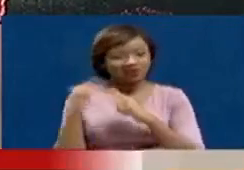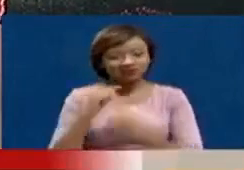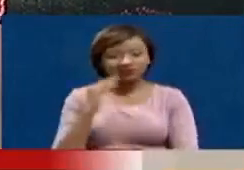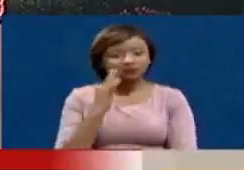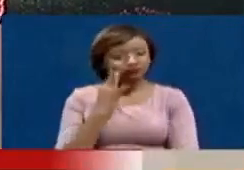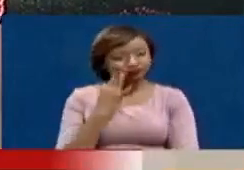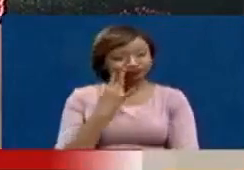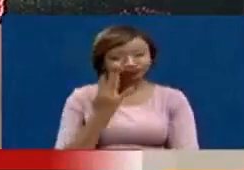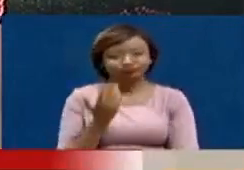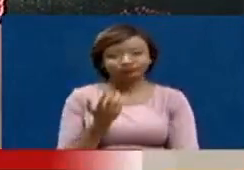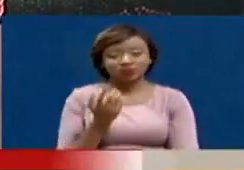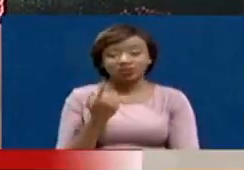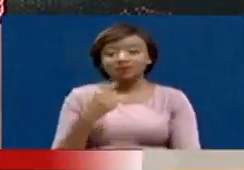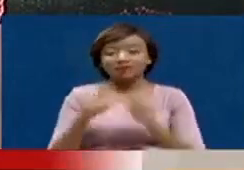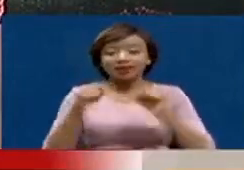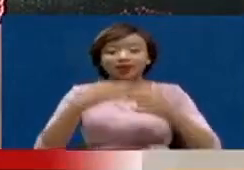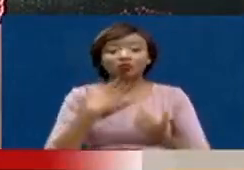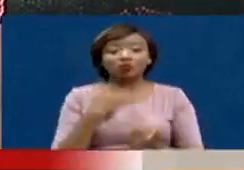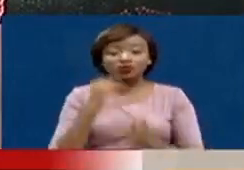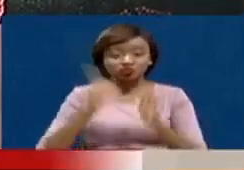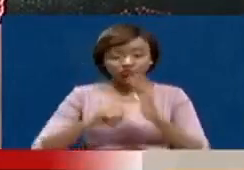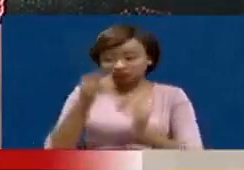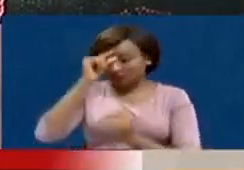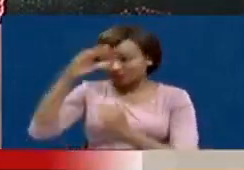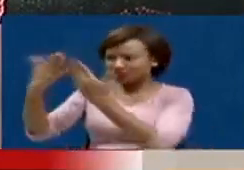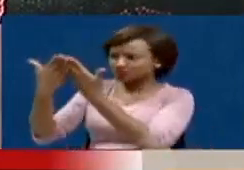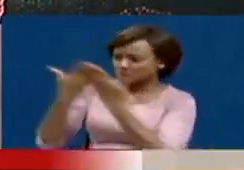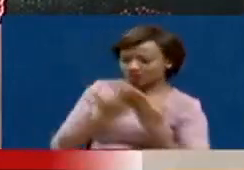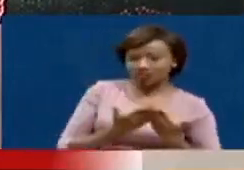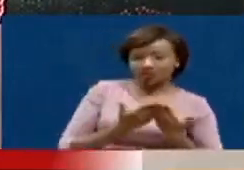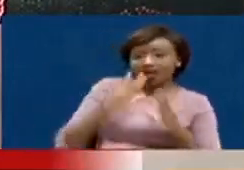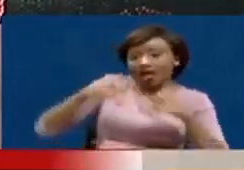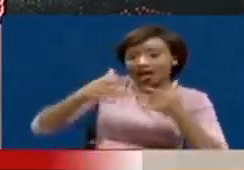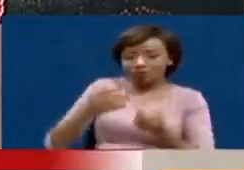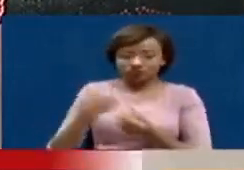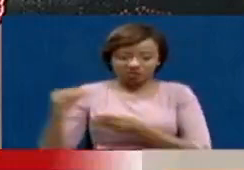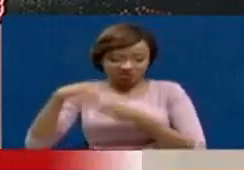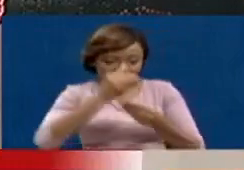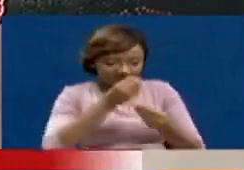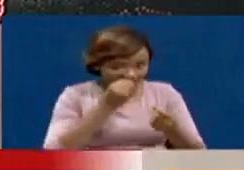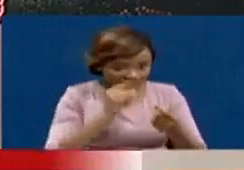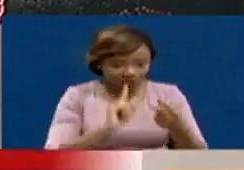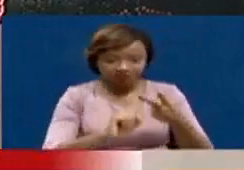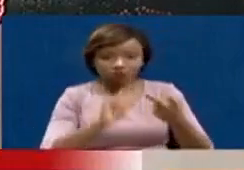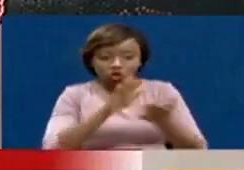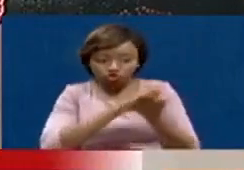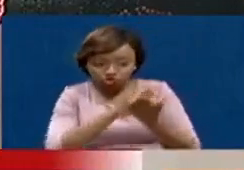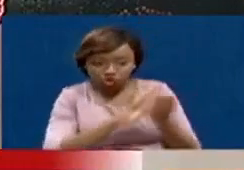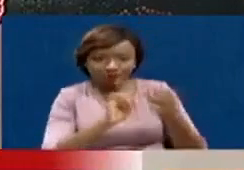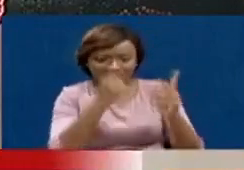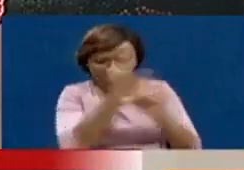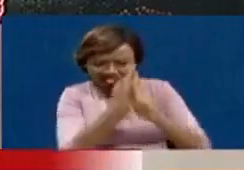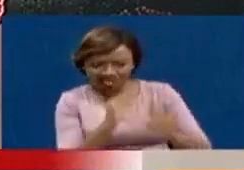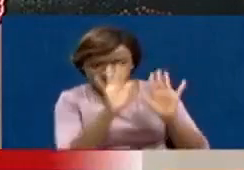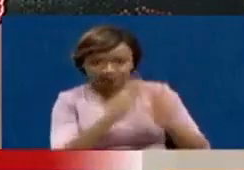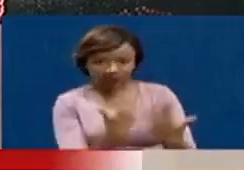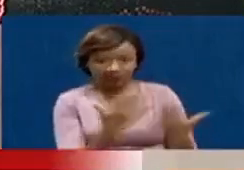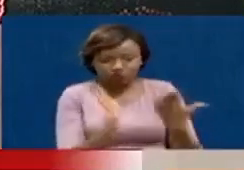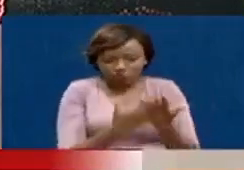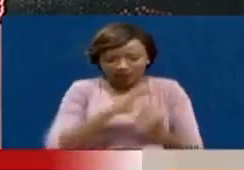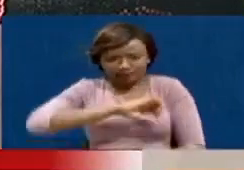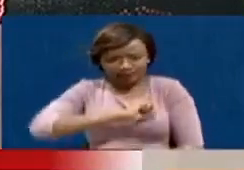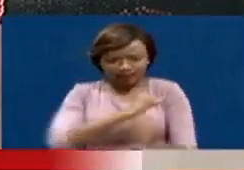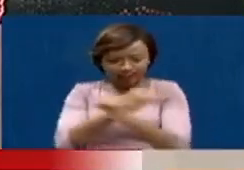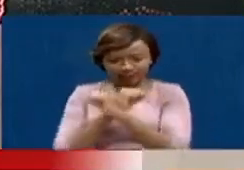day. They now want the government to intervene by providing food, soap and other essentials so that they can also combat the